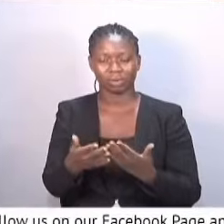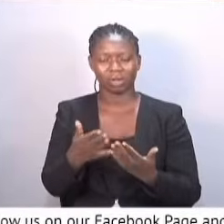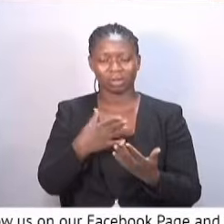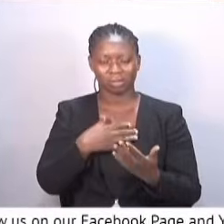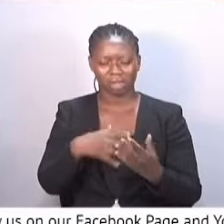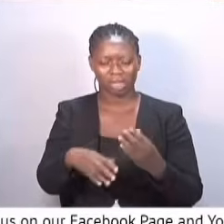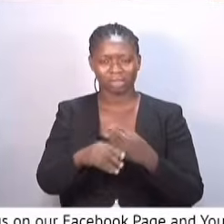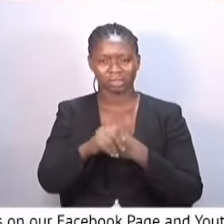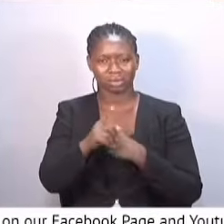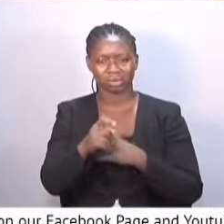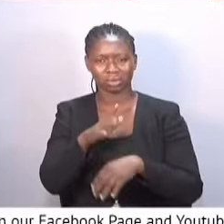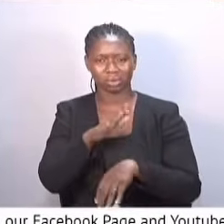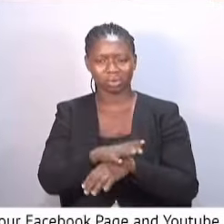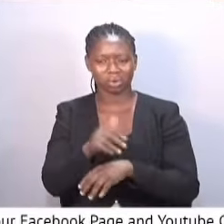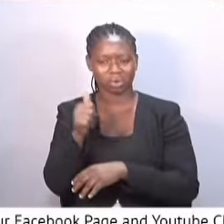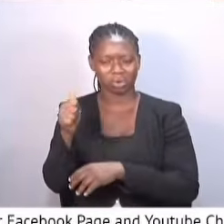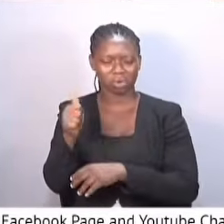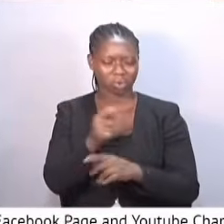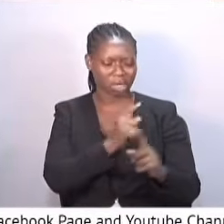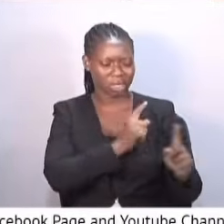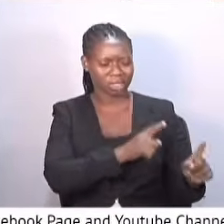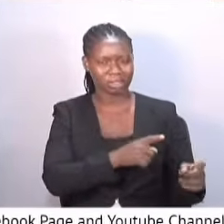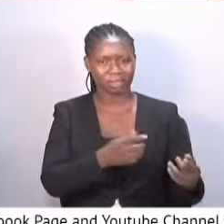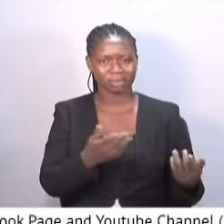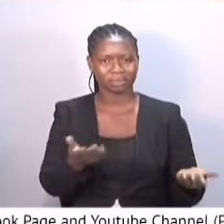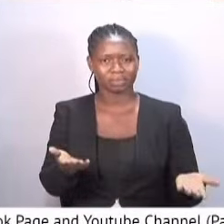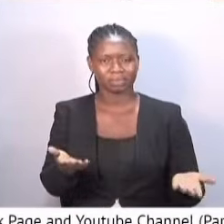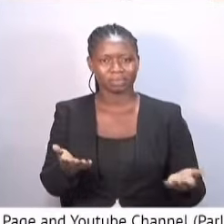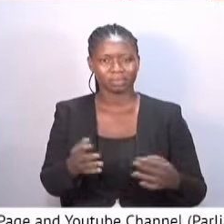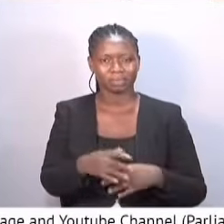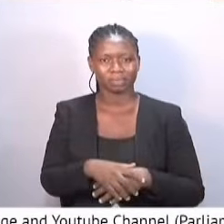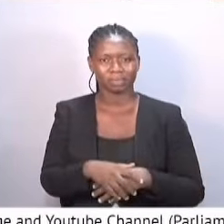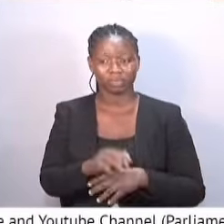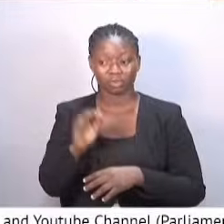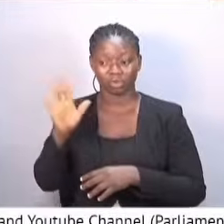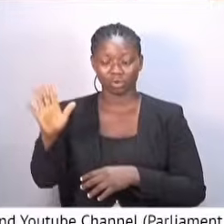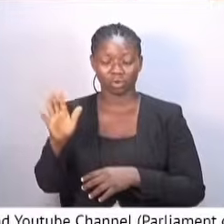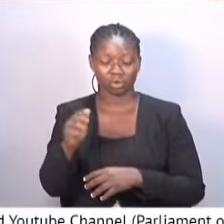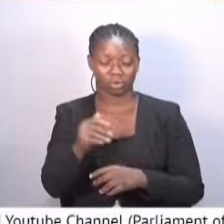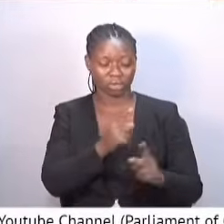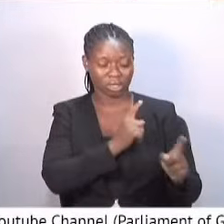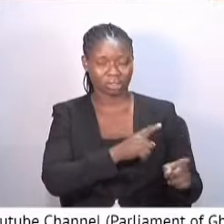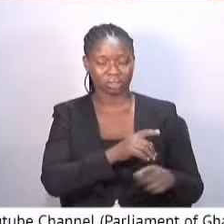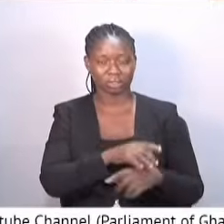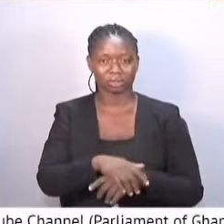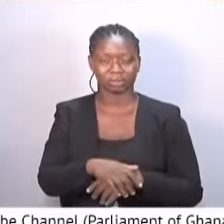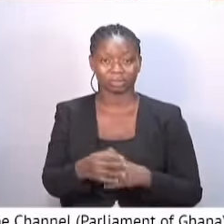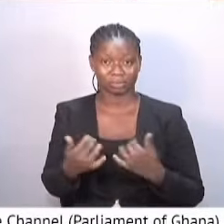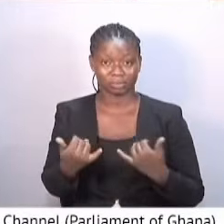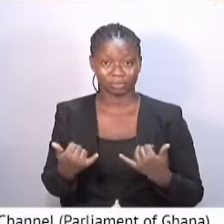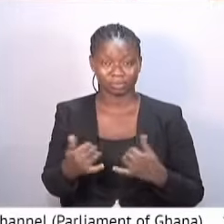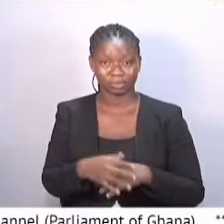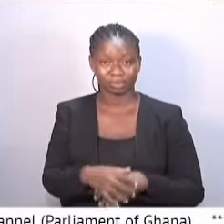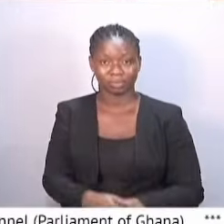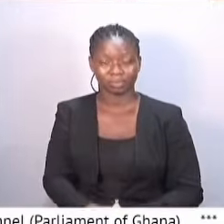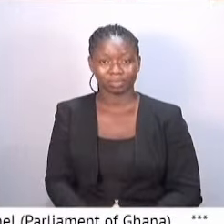my follow-up is based on your own answers. Your own answers. That's why I read it to you. Now,